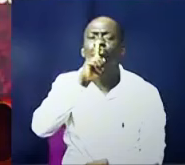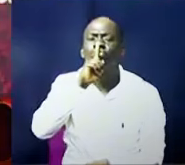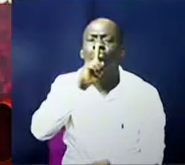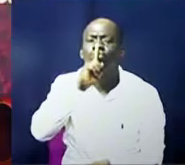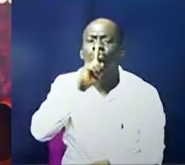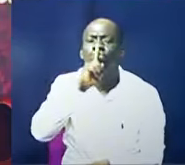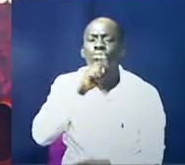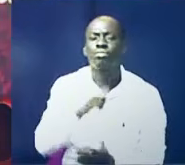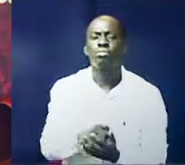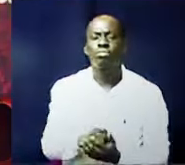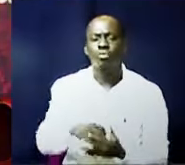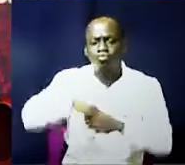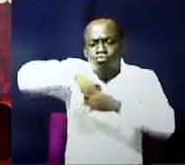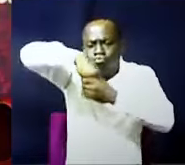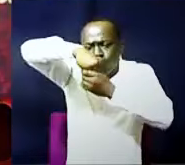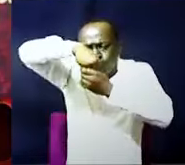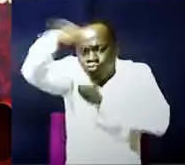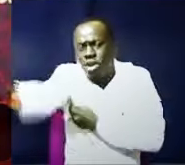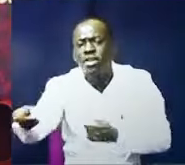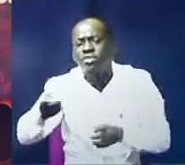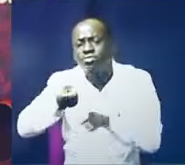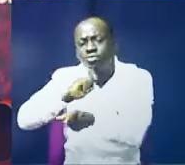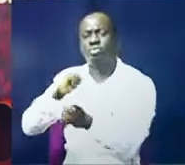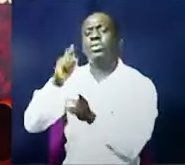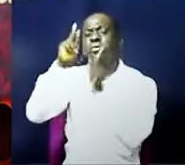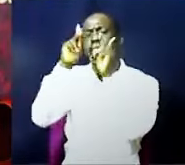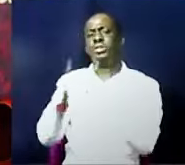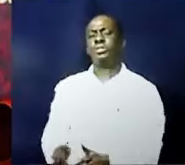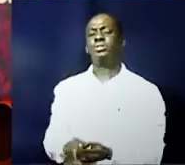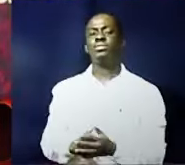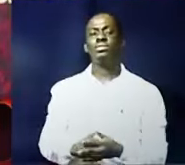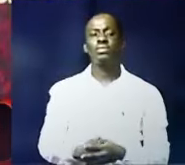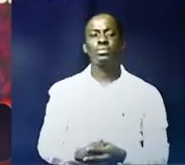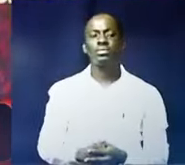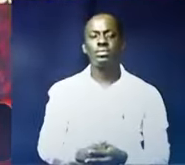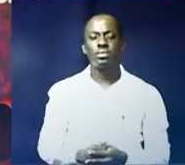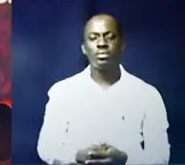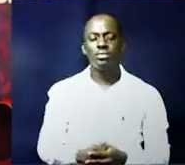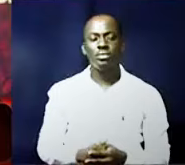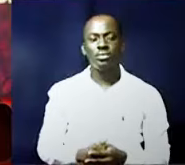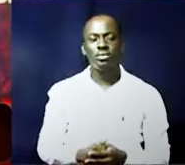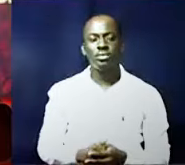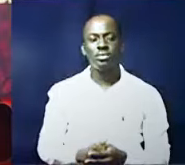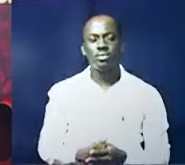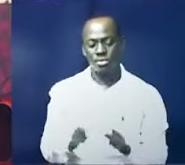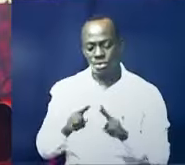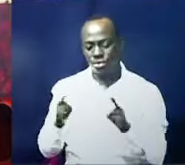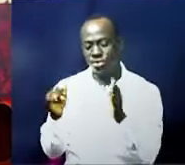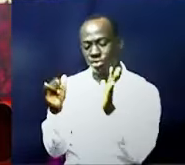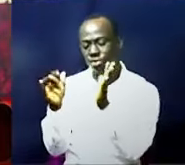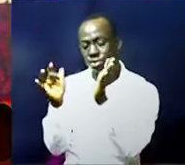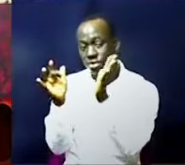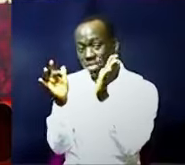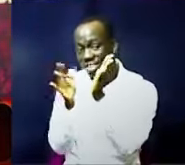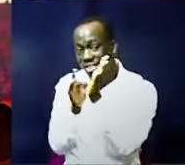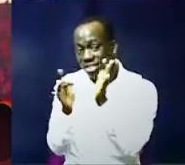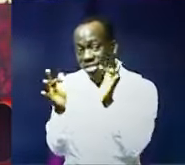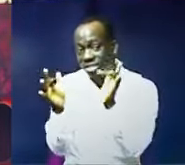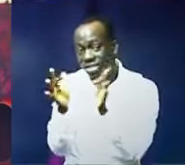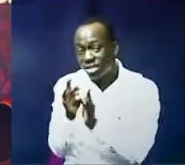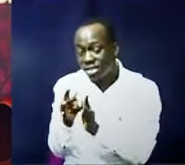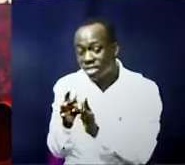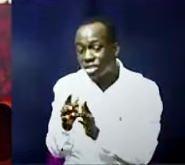Now, Yesu Tiano Kachan is say, Miawa no, na free ni muko. So Jesus